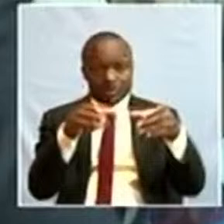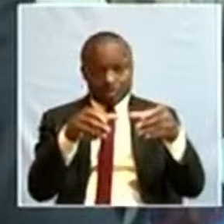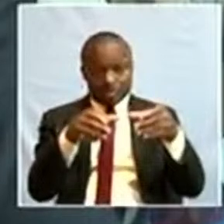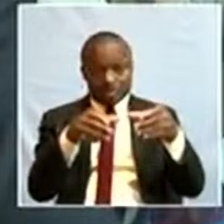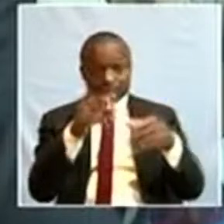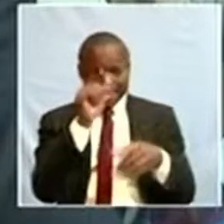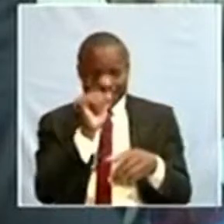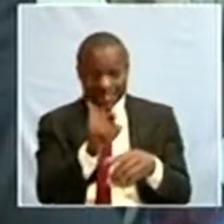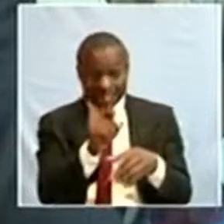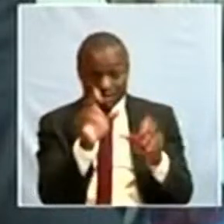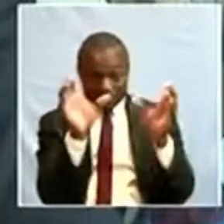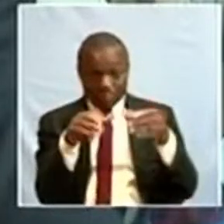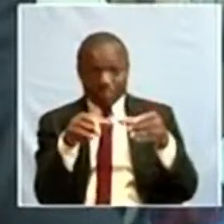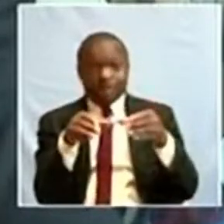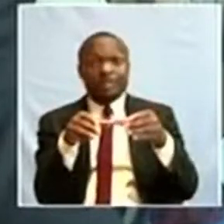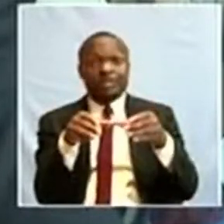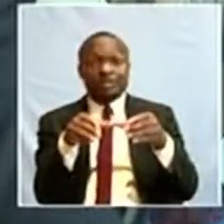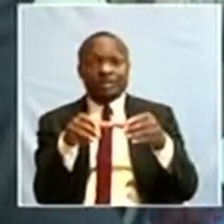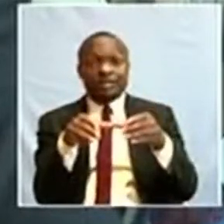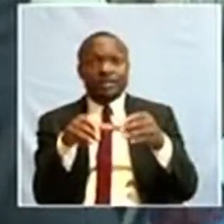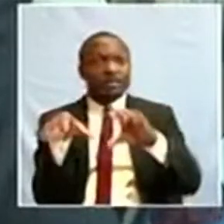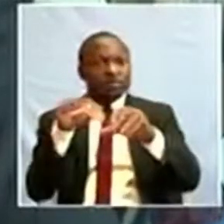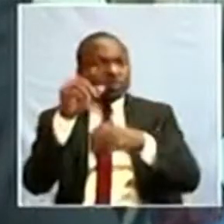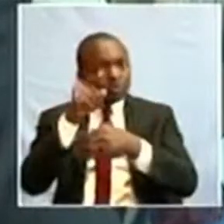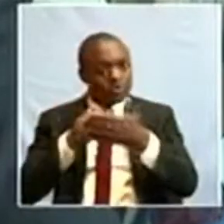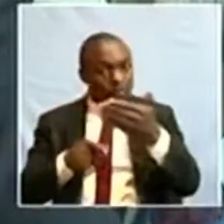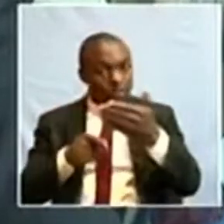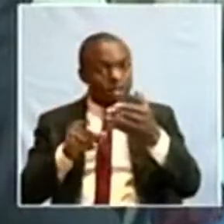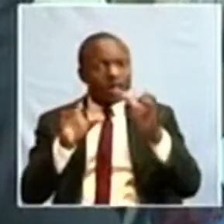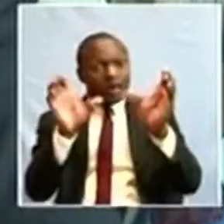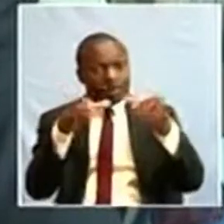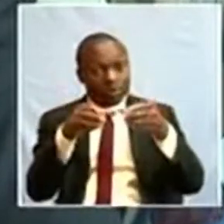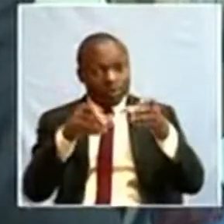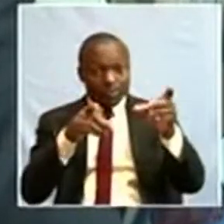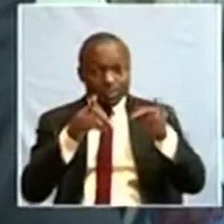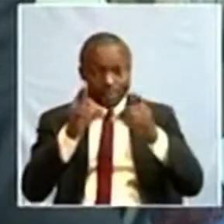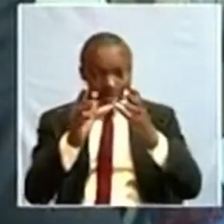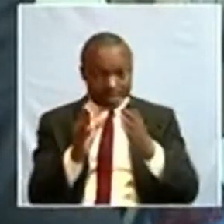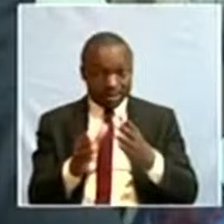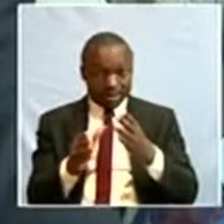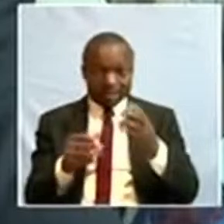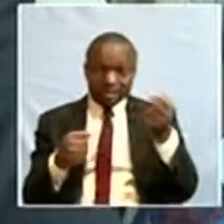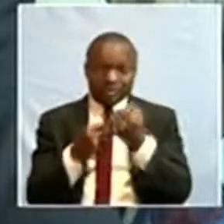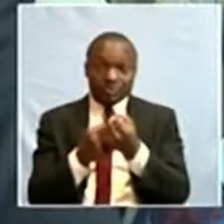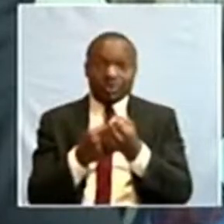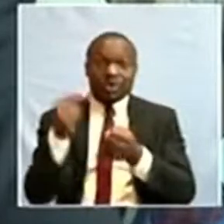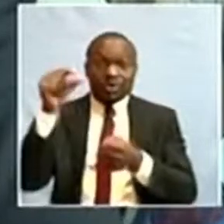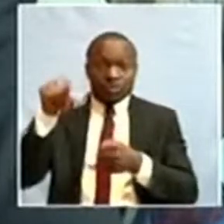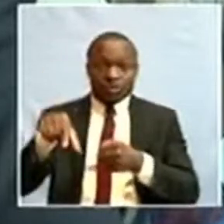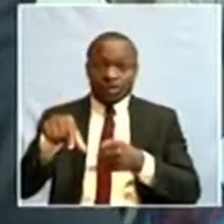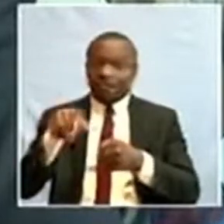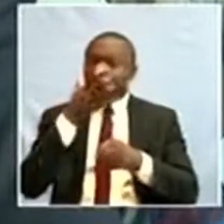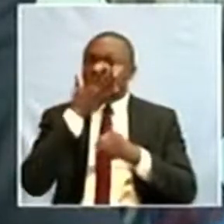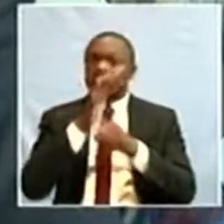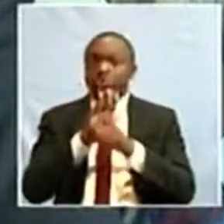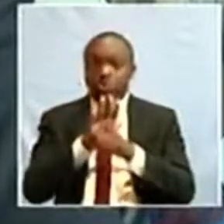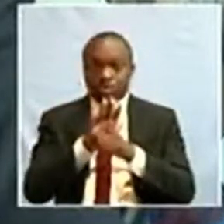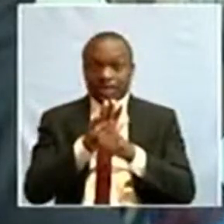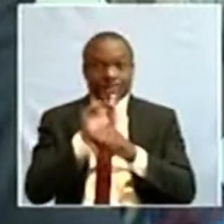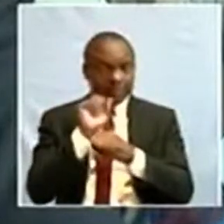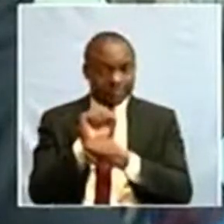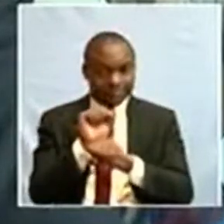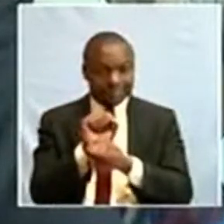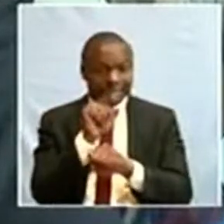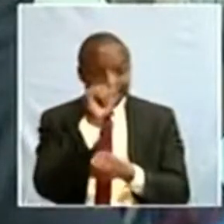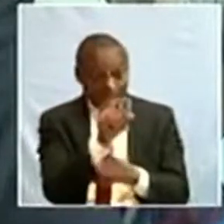this committee actually does. It's a committee of directors supported by the quality assurance function. So with this